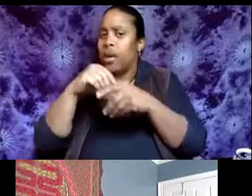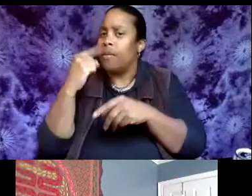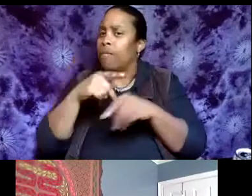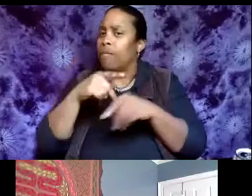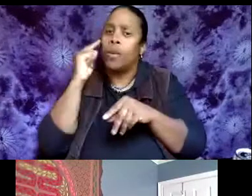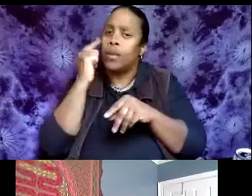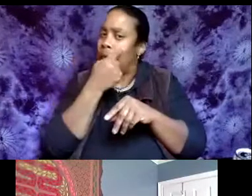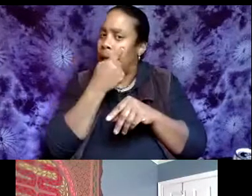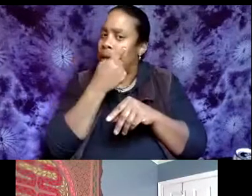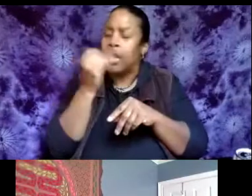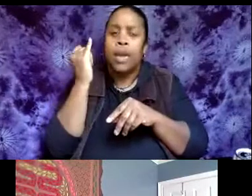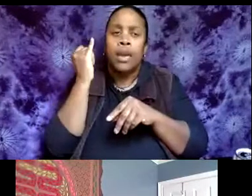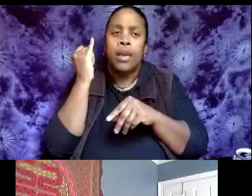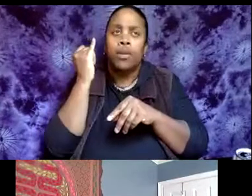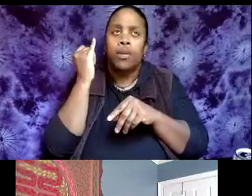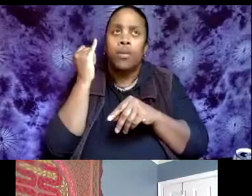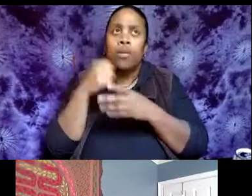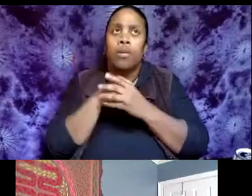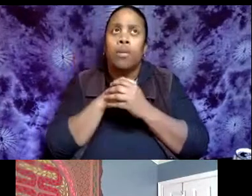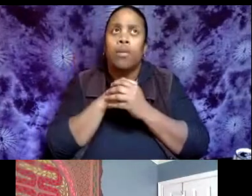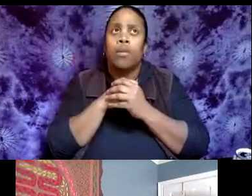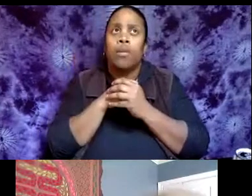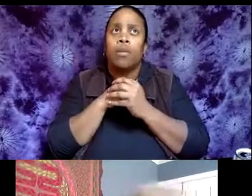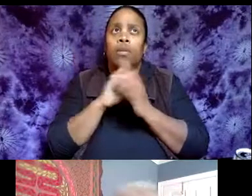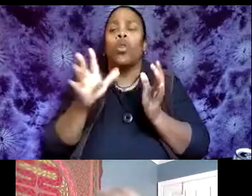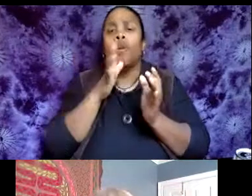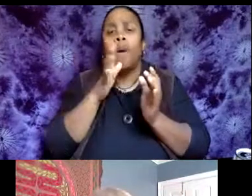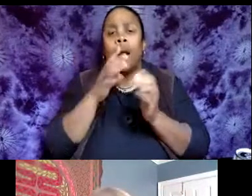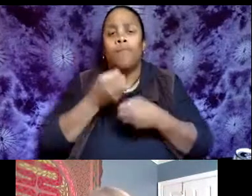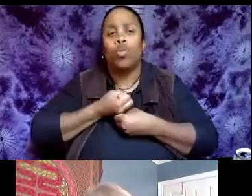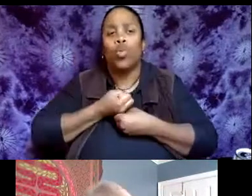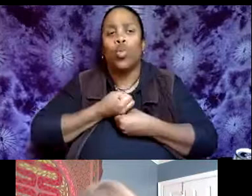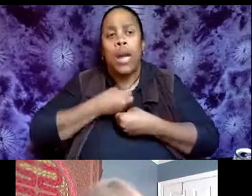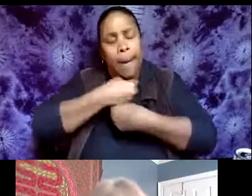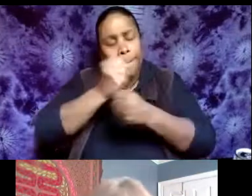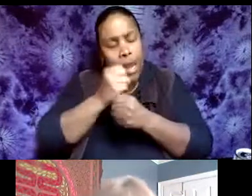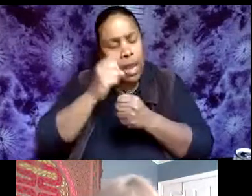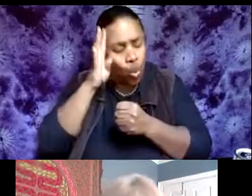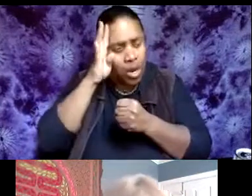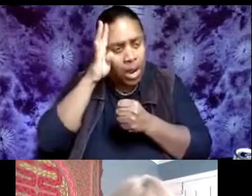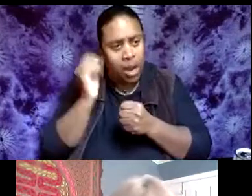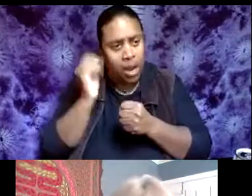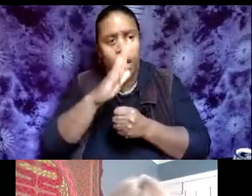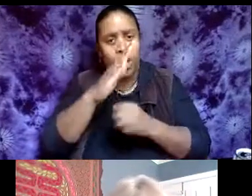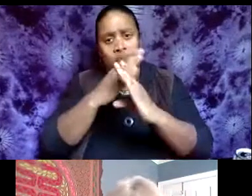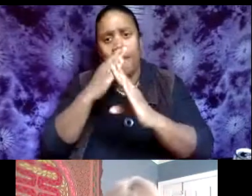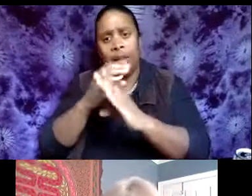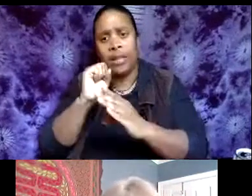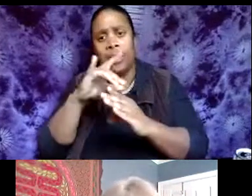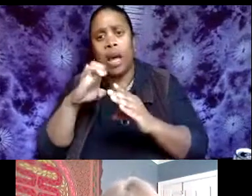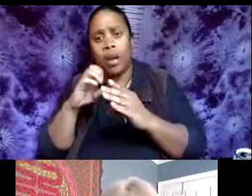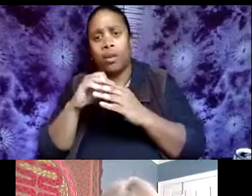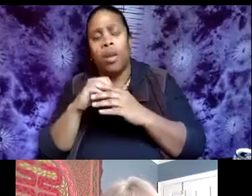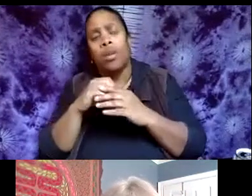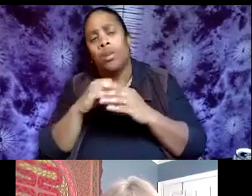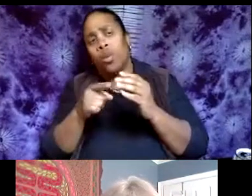would have been your main wound that created all your defense style. And yours is the one that has trouble with boundaries and trouble saying yes and no in general. You're so